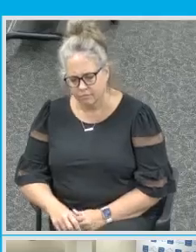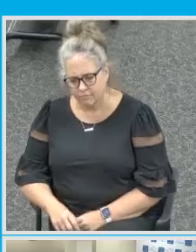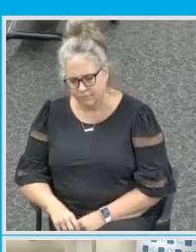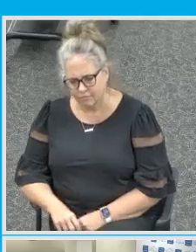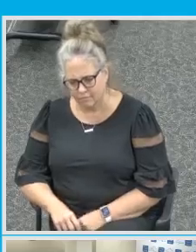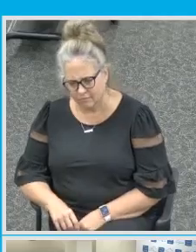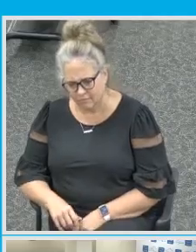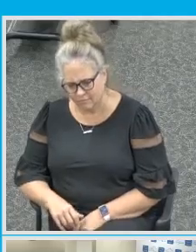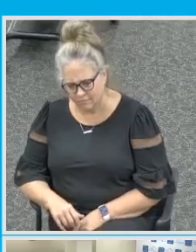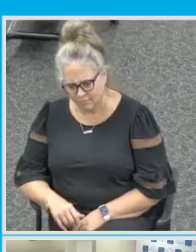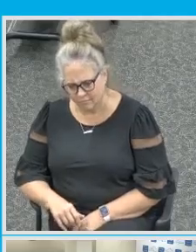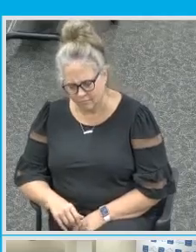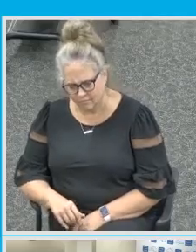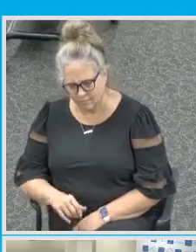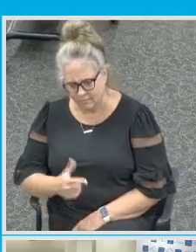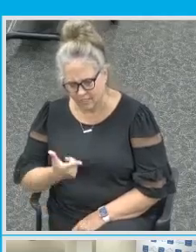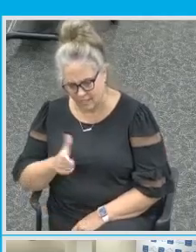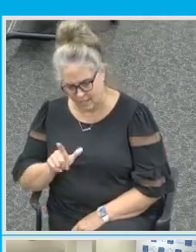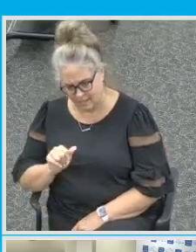Hey.